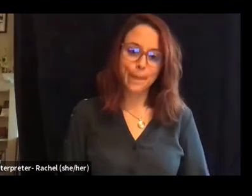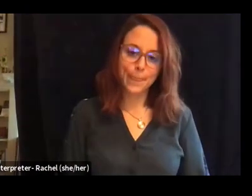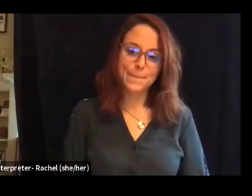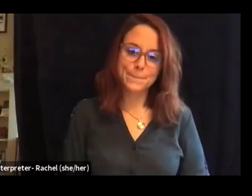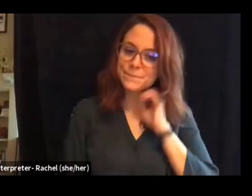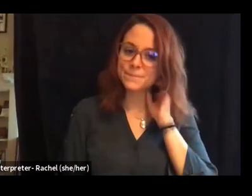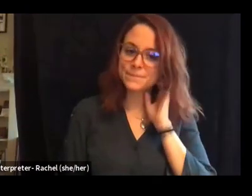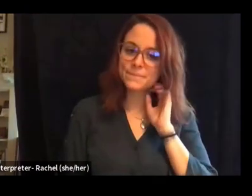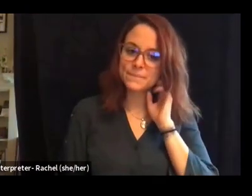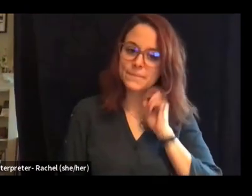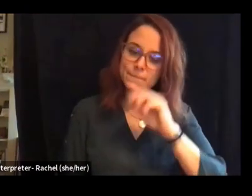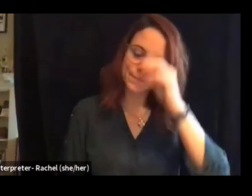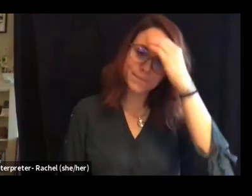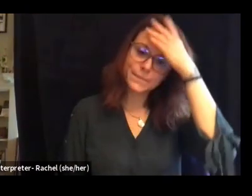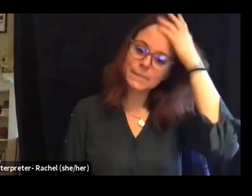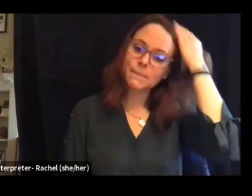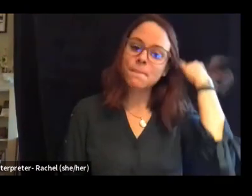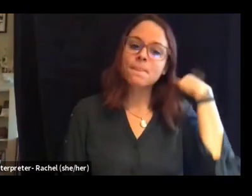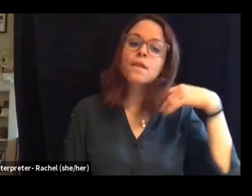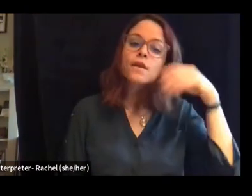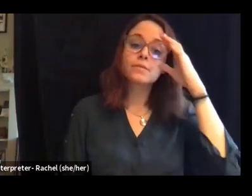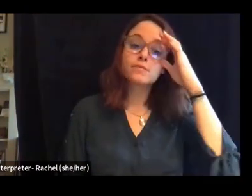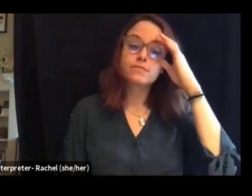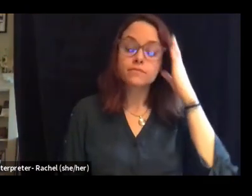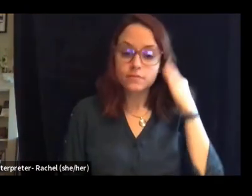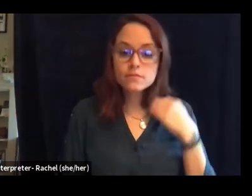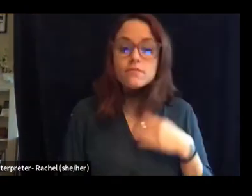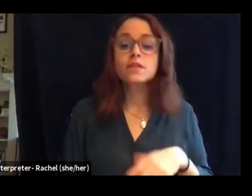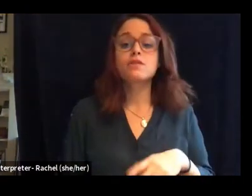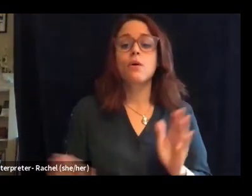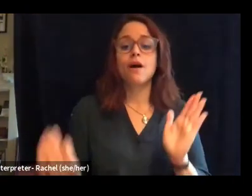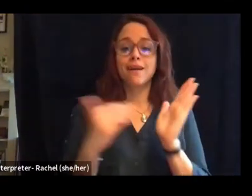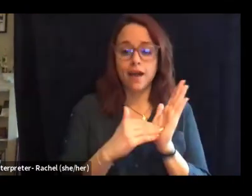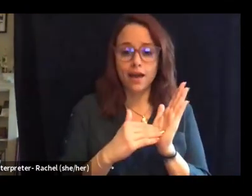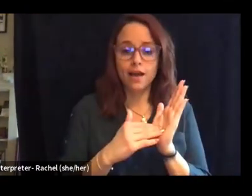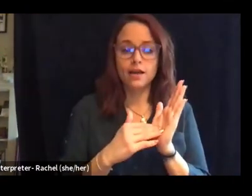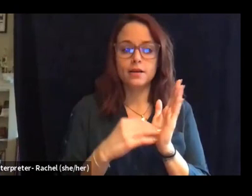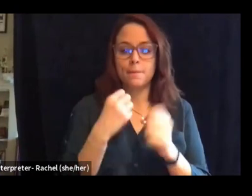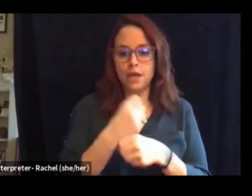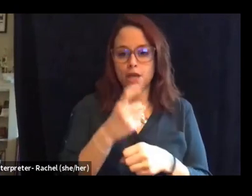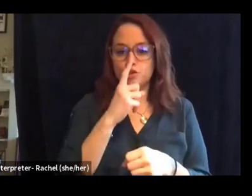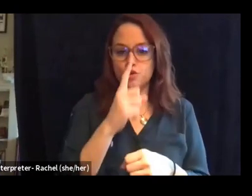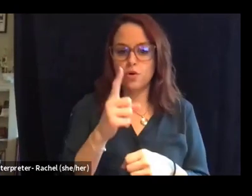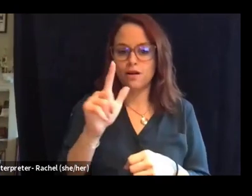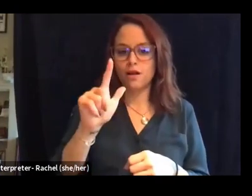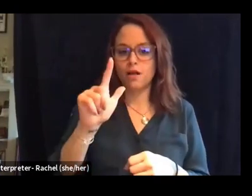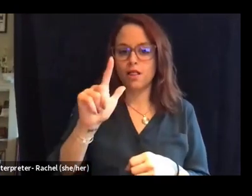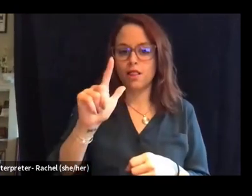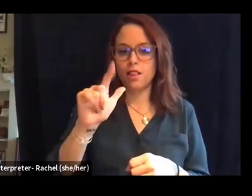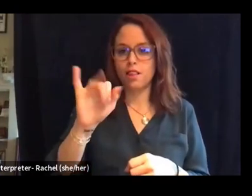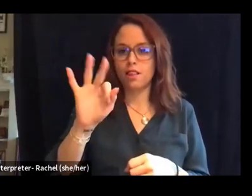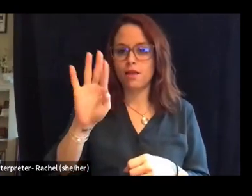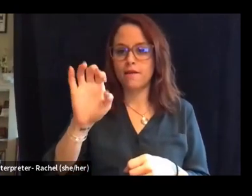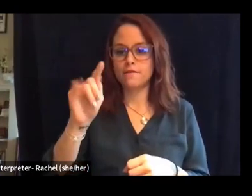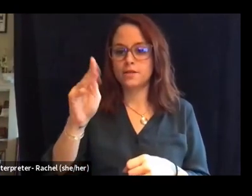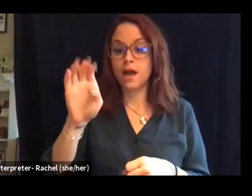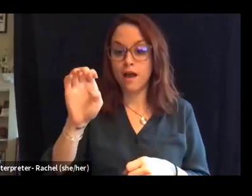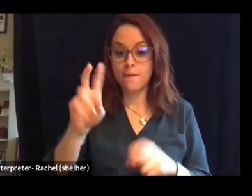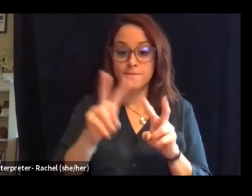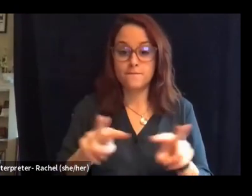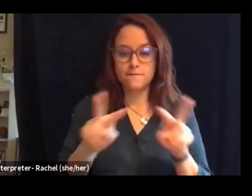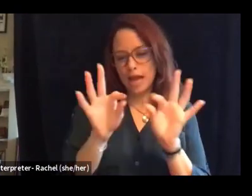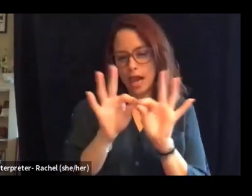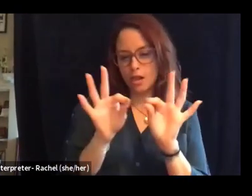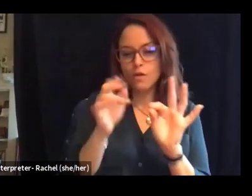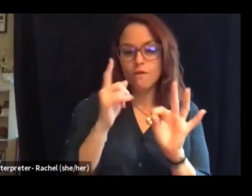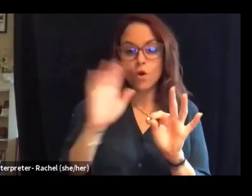case. So again, always be sure that your lifetime value per your average customer